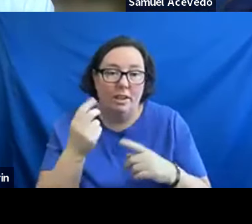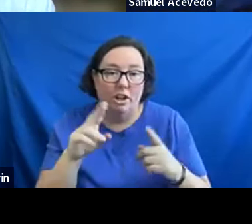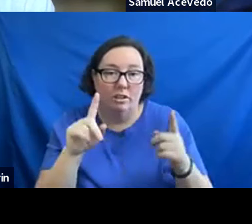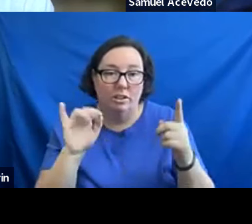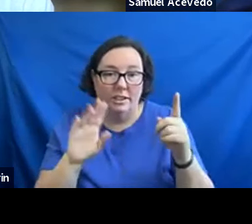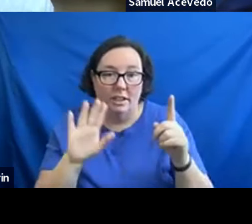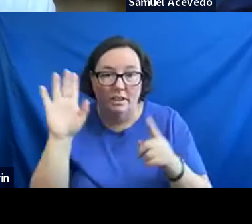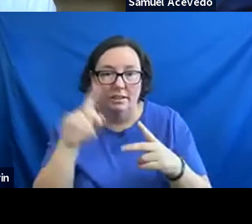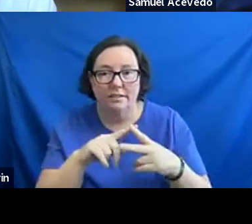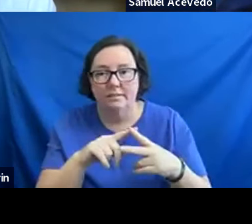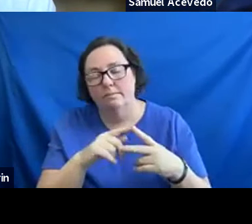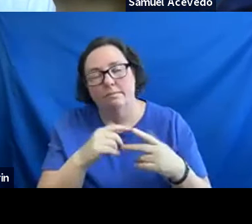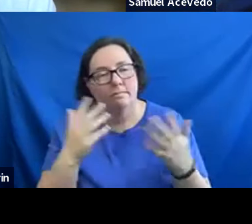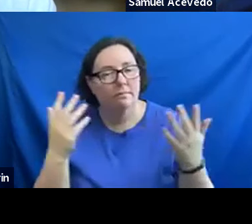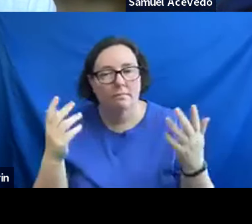then